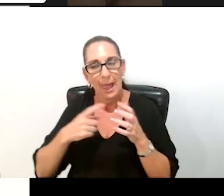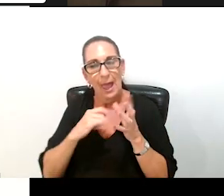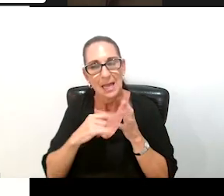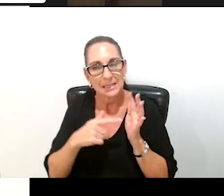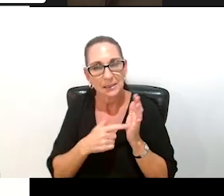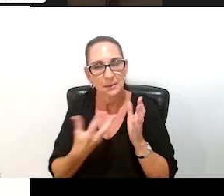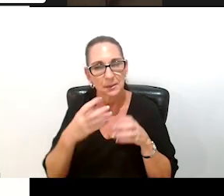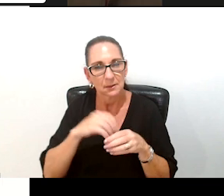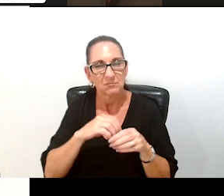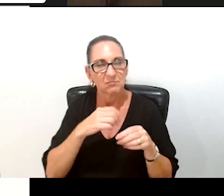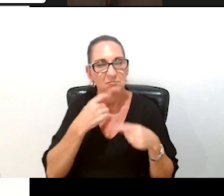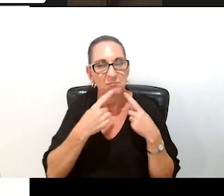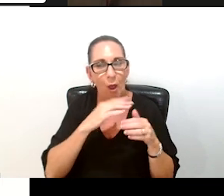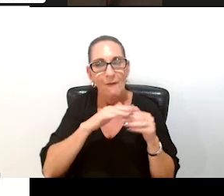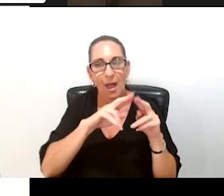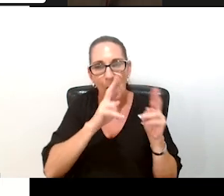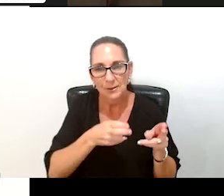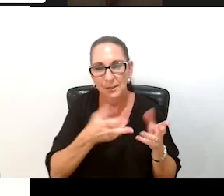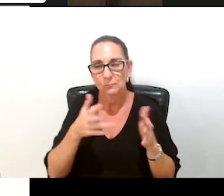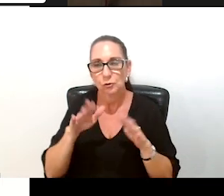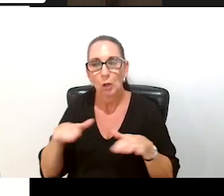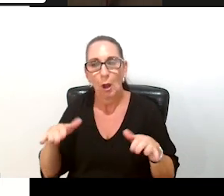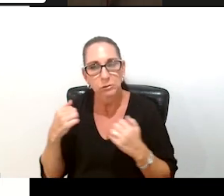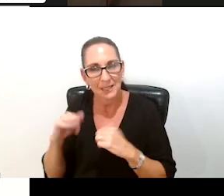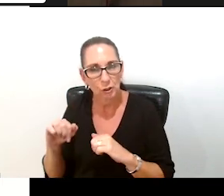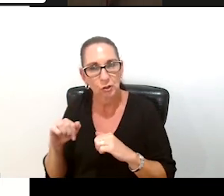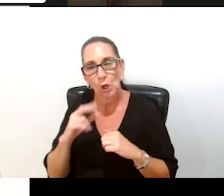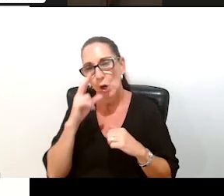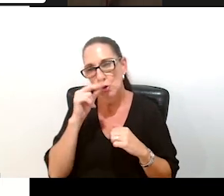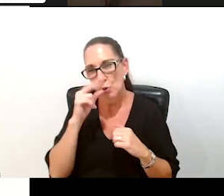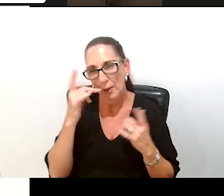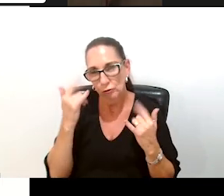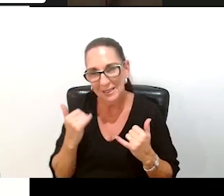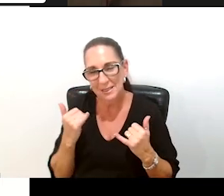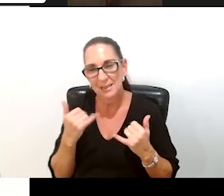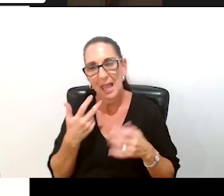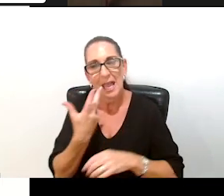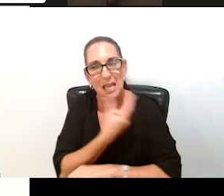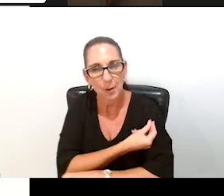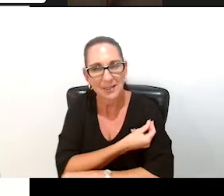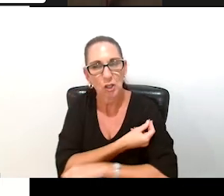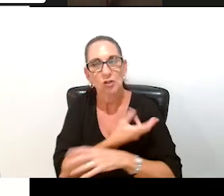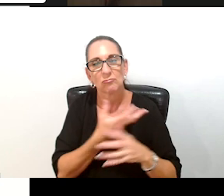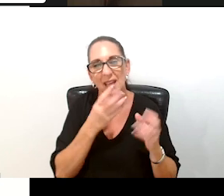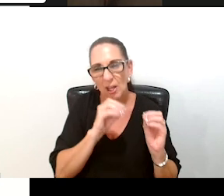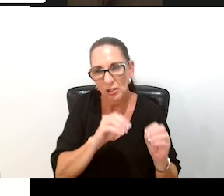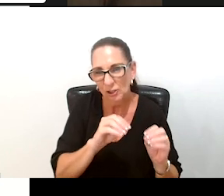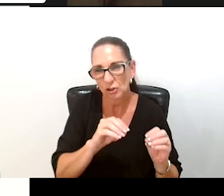about housing, child protection, youth justice, immunisation, education, aged care, and